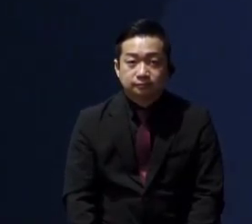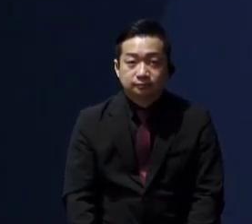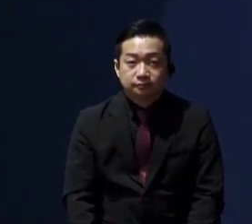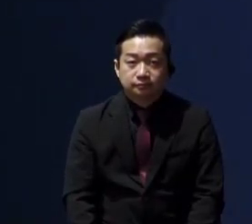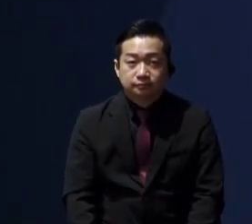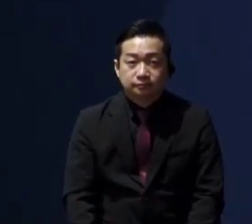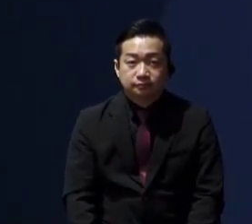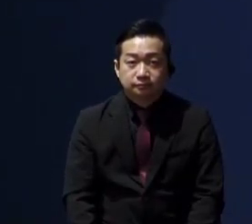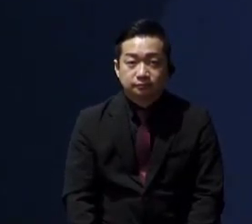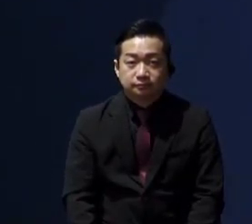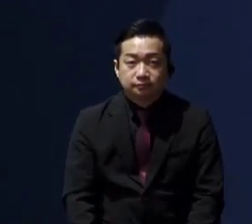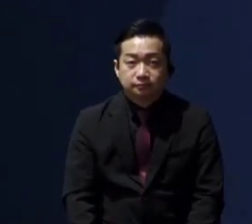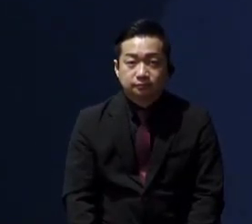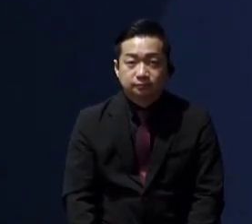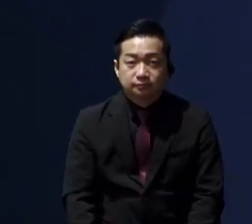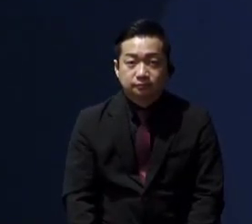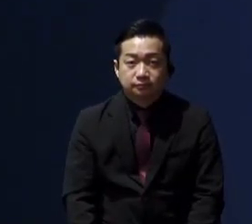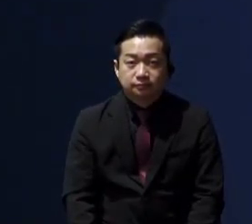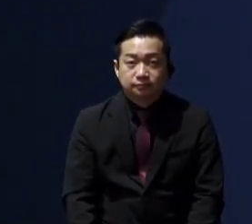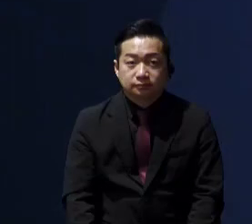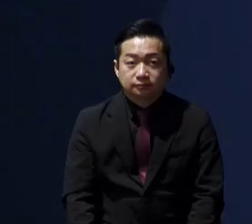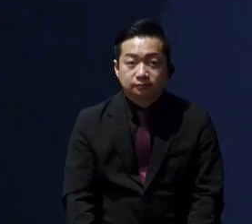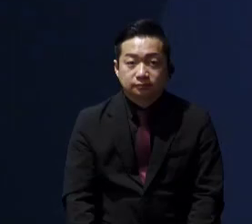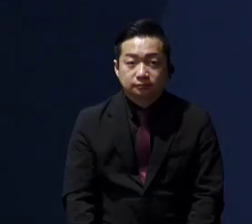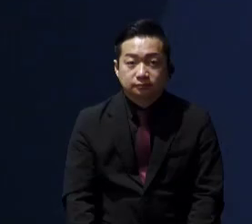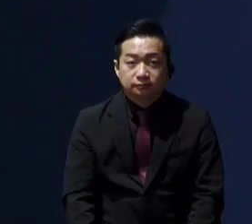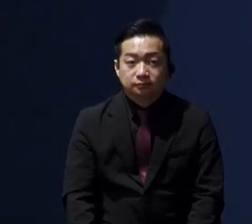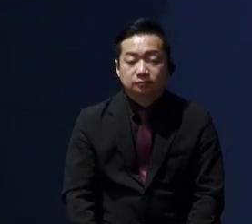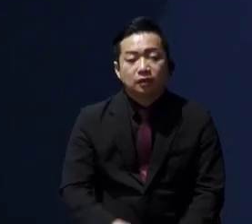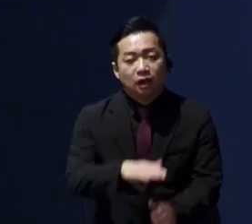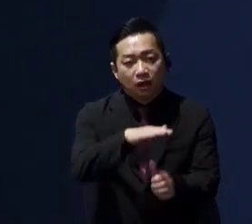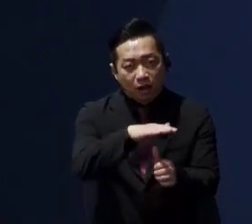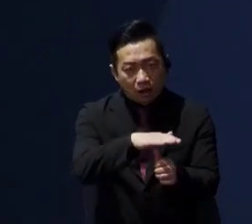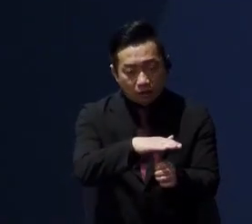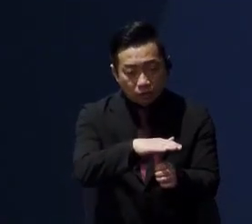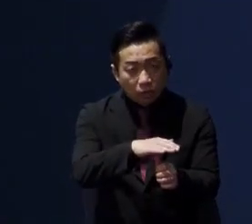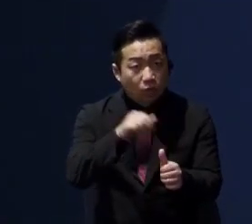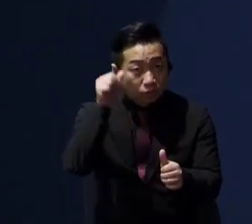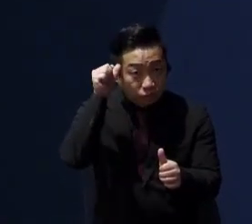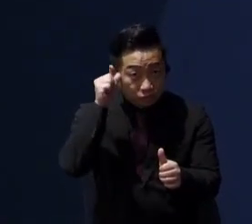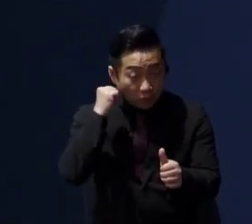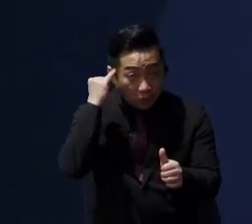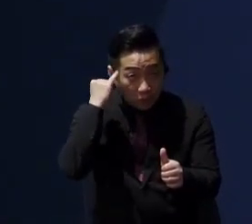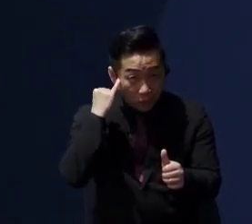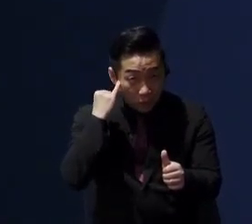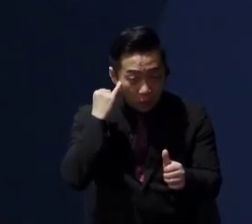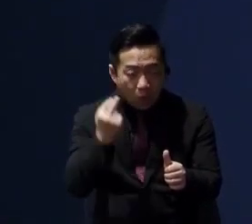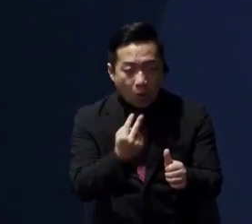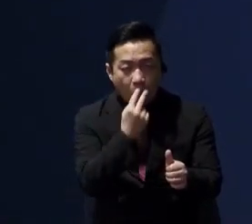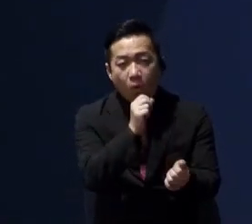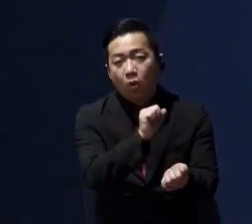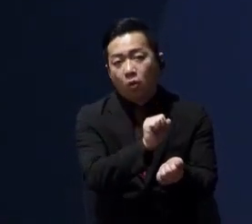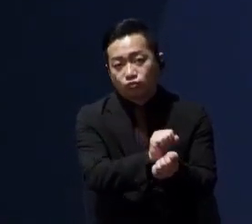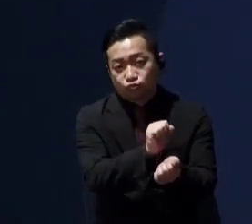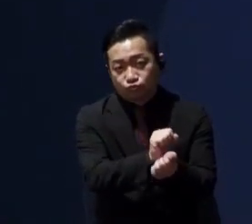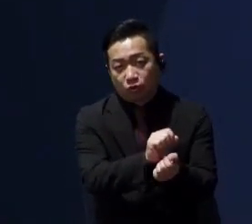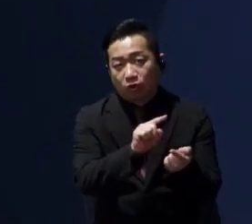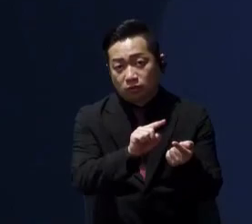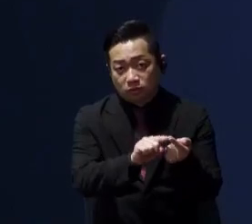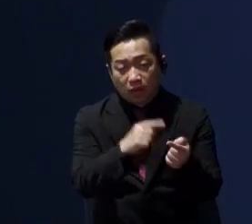South Korea attributable to air pollution. So we've done a study